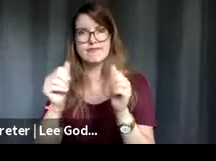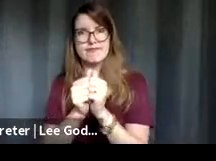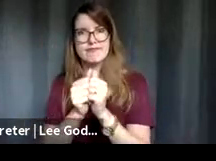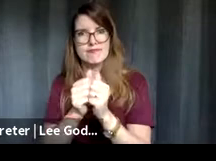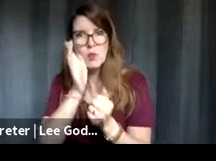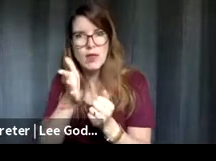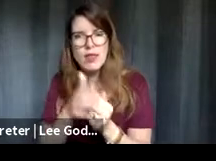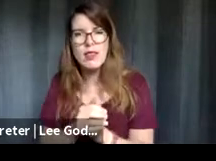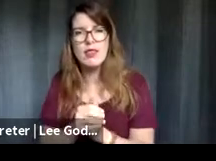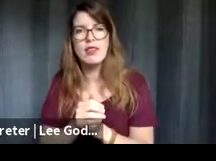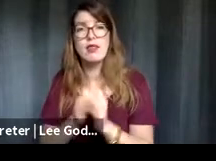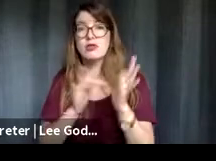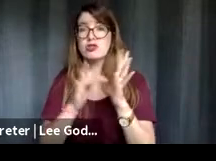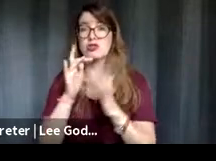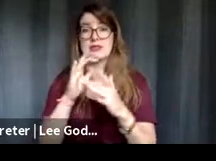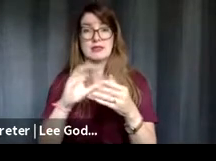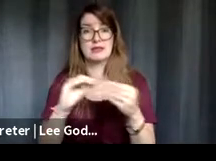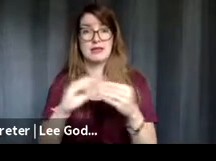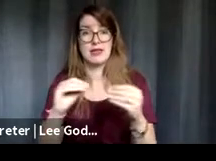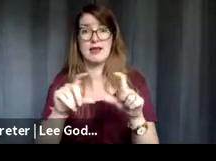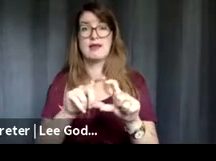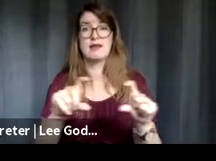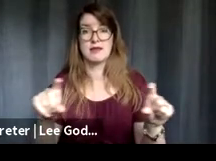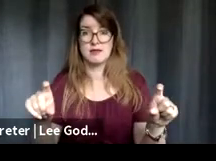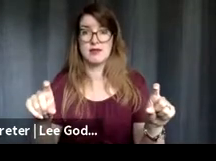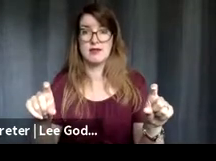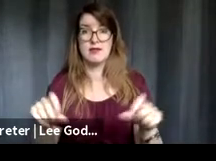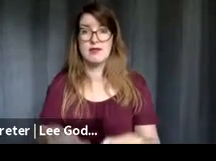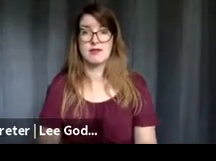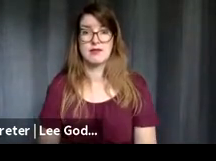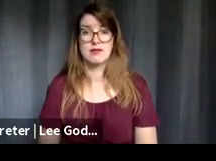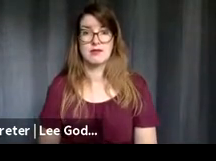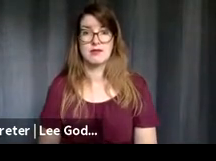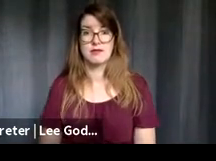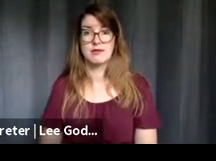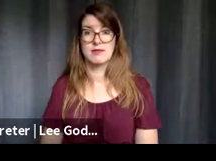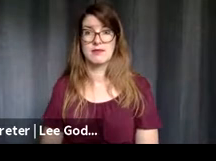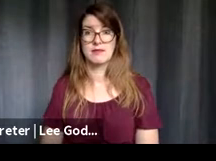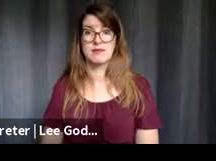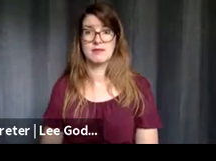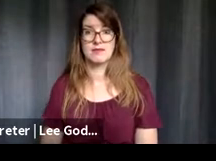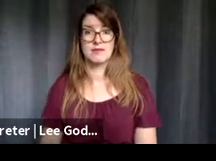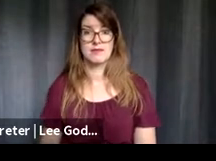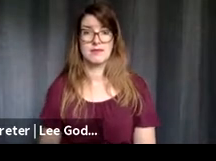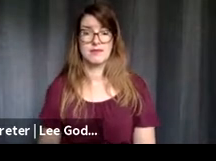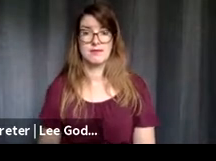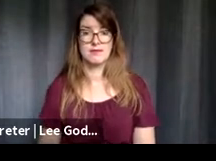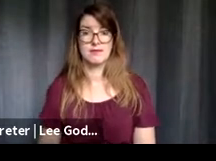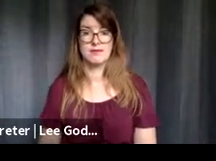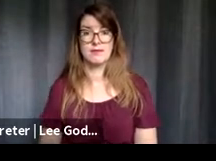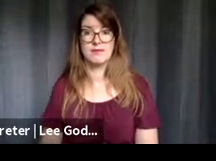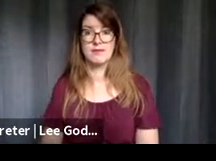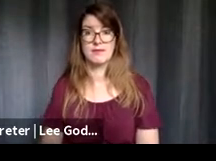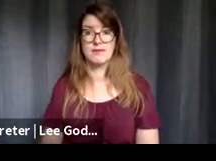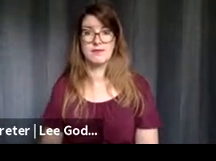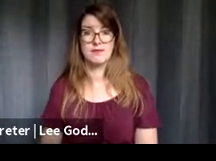And Jesus said in Matthew 25, I'm going away, you know, but I'm coming back. And while I'm gone, you know, be wise with what I've entrusted you.